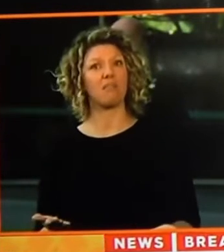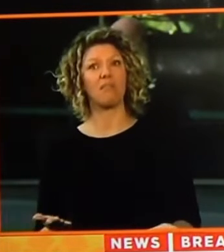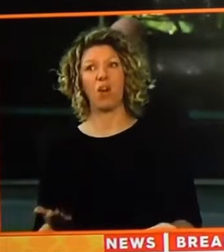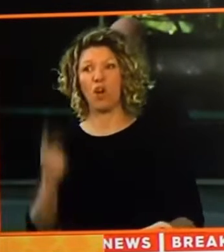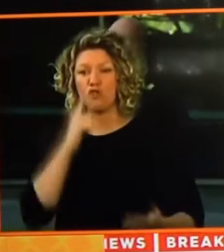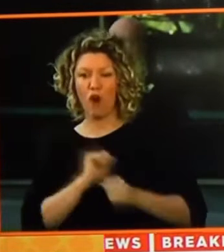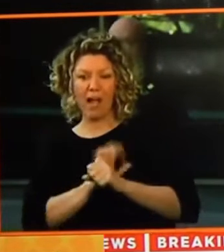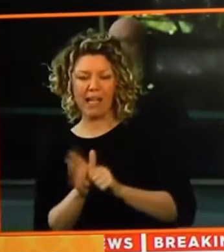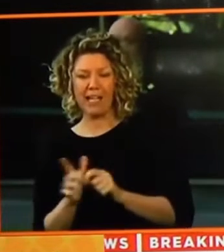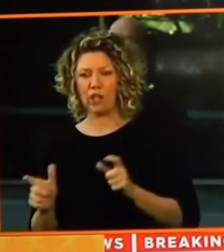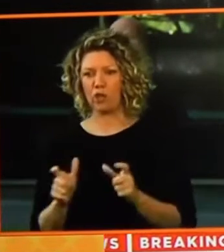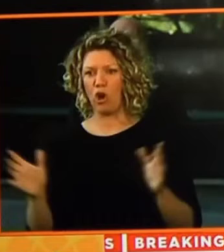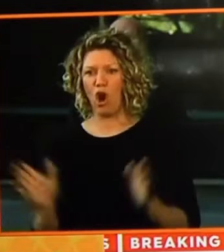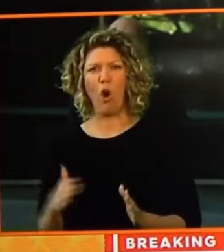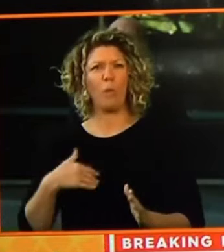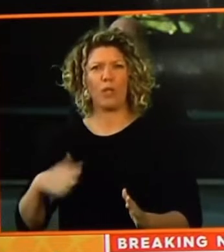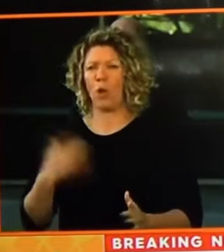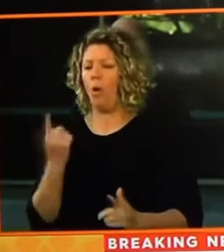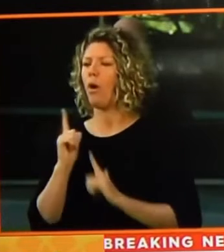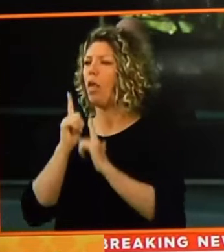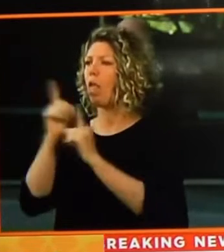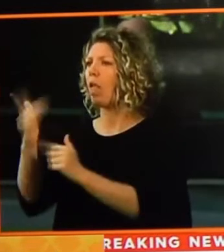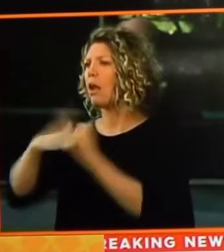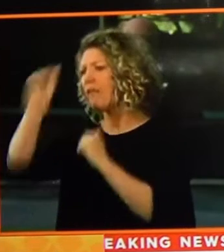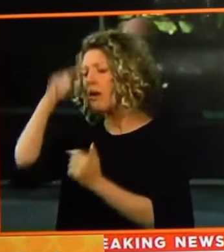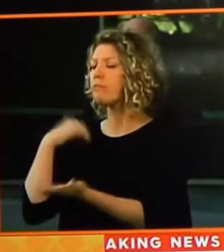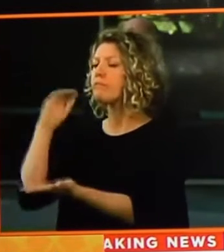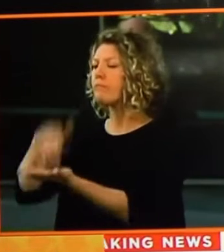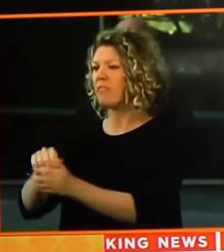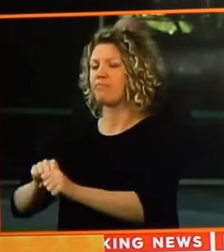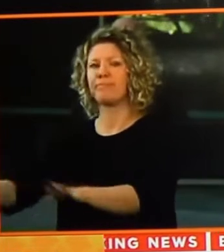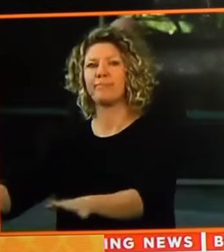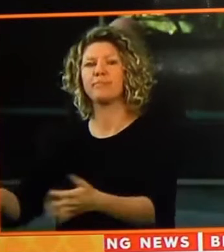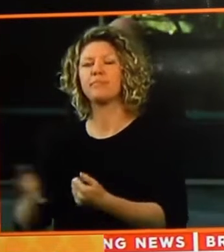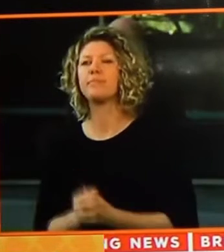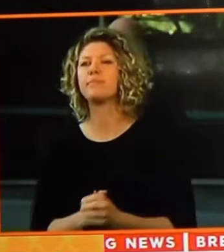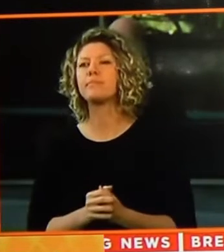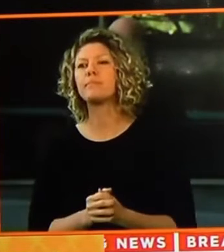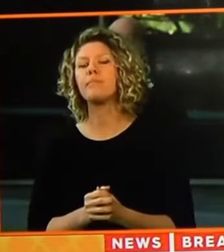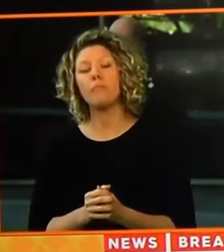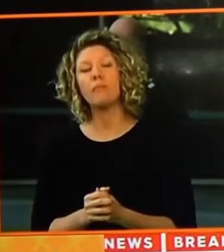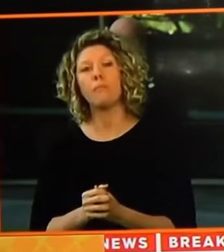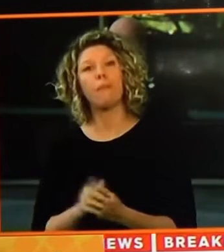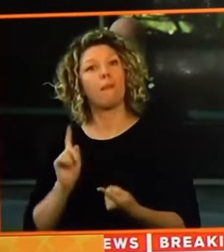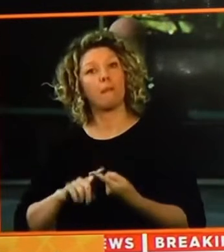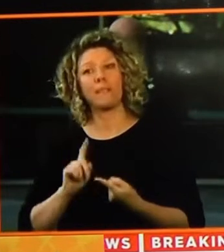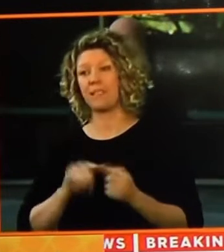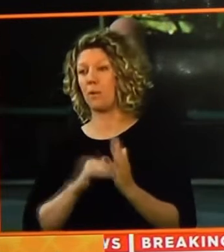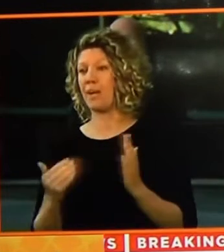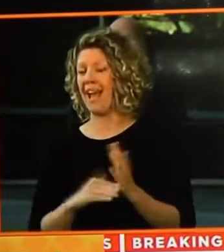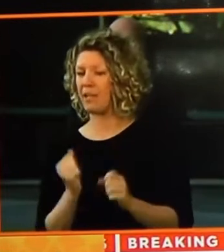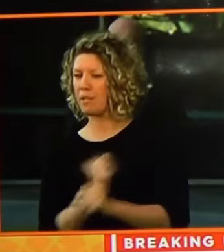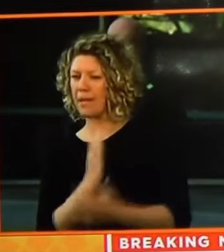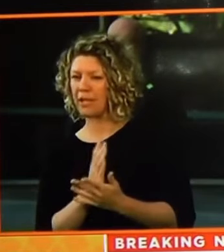deadly disease to be spread into places we simply don't want it. But we know that the recovery effort is going to continue, is continuing right